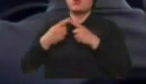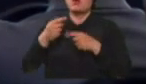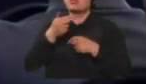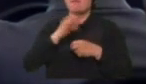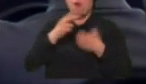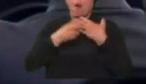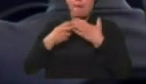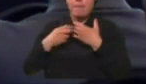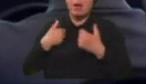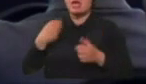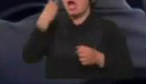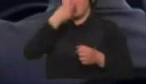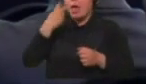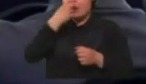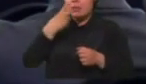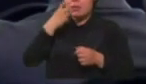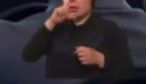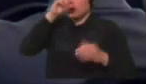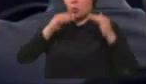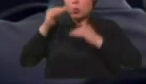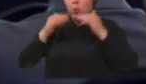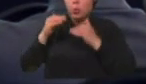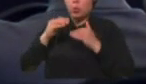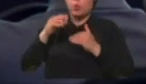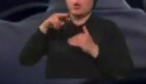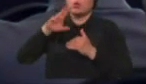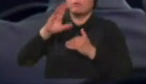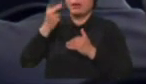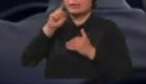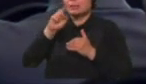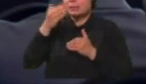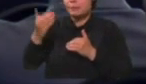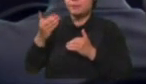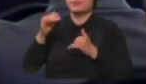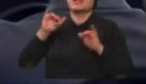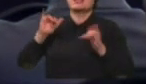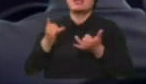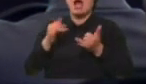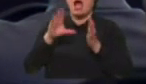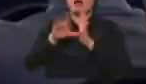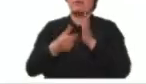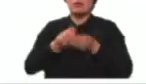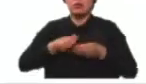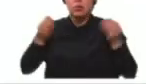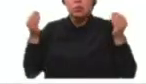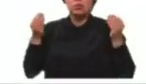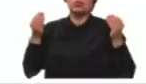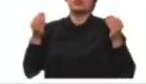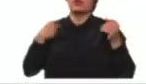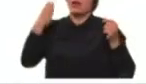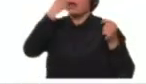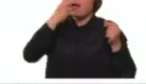in sustainable urbanism. The city itself is my focus, and towns. I'm very interested in small and medium-sized towns as